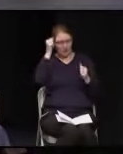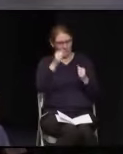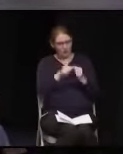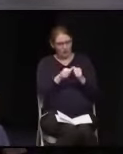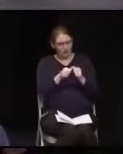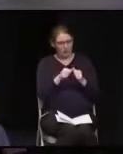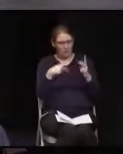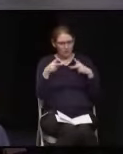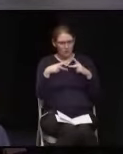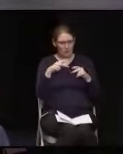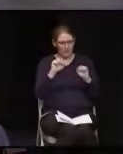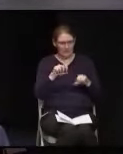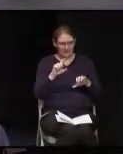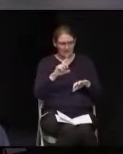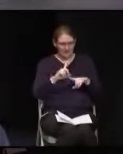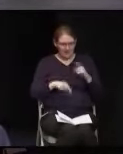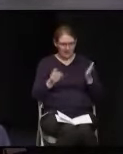today.